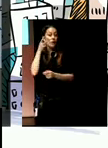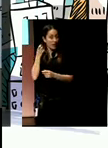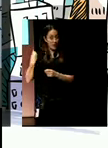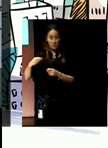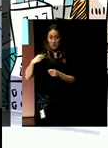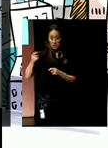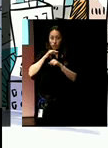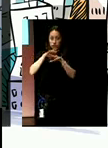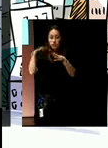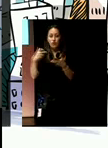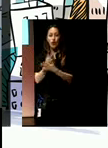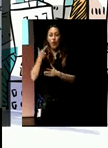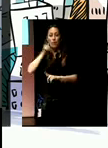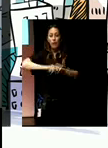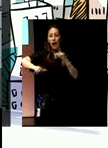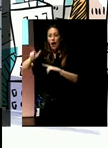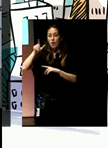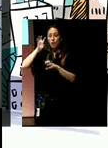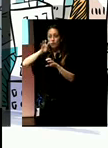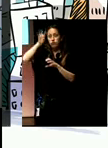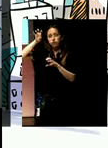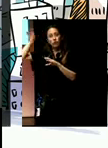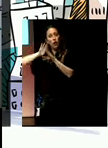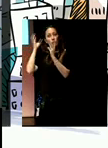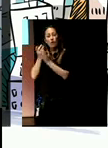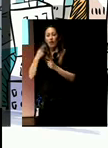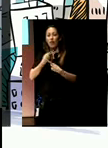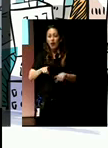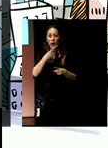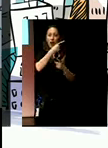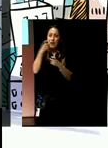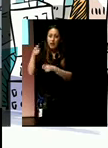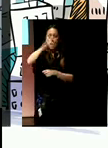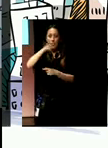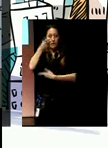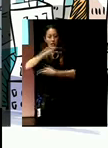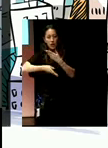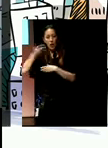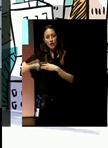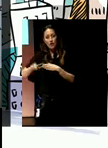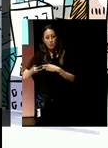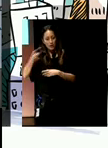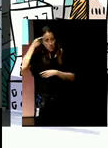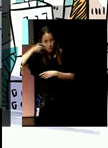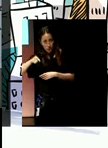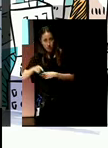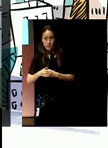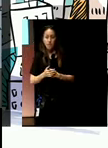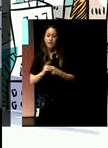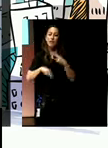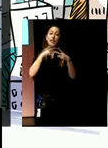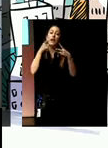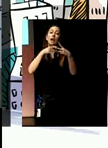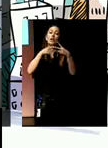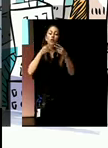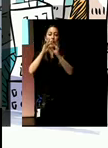is what tourism needs. And when traveling in any part of the world, all the needs of people with